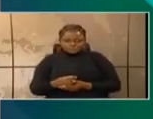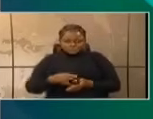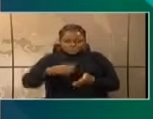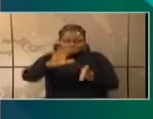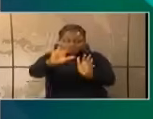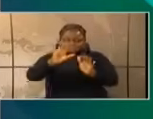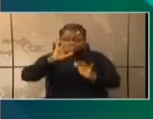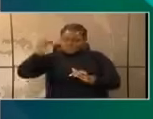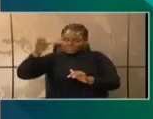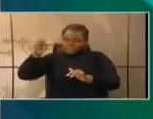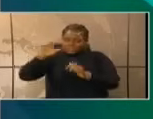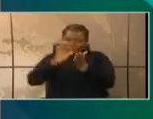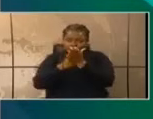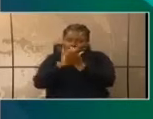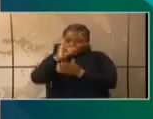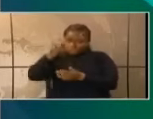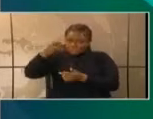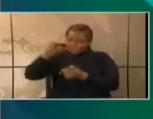mathematical set?